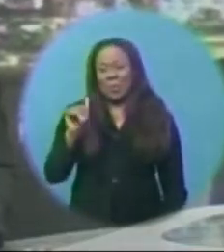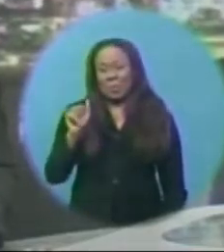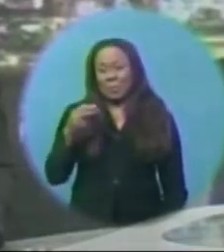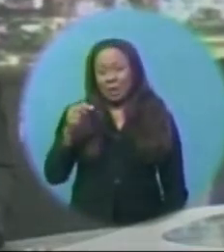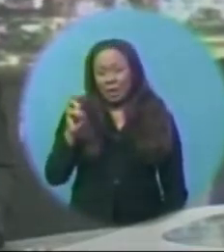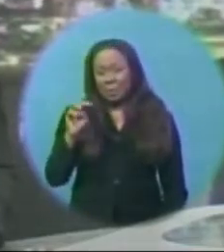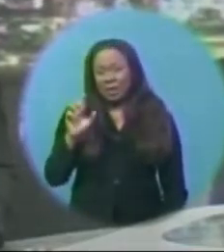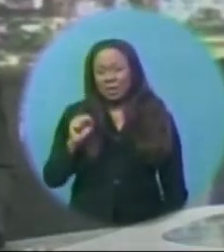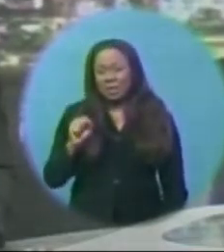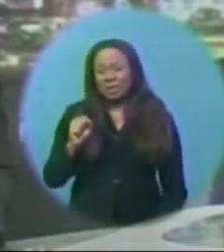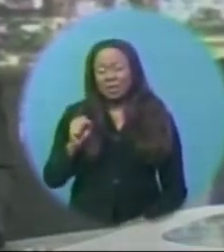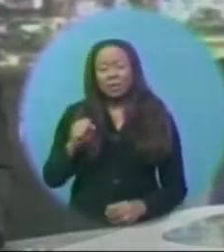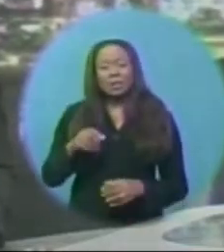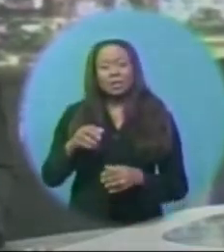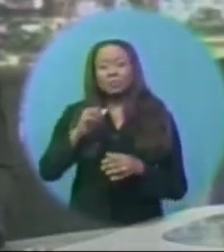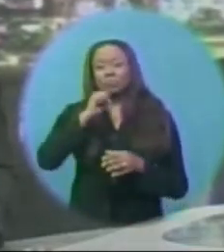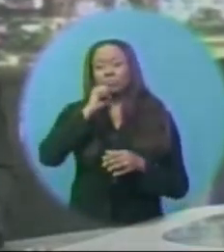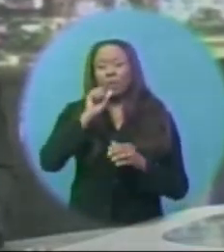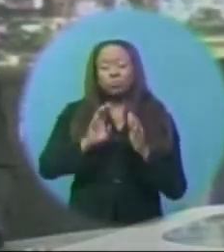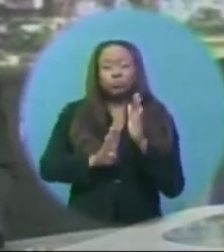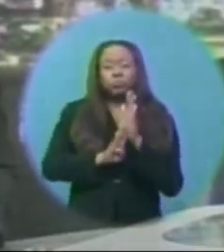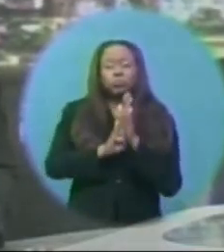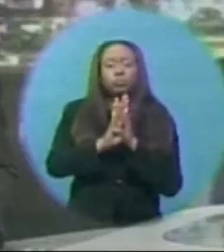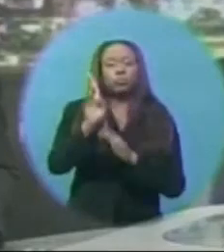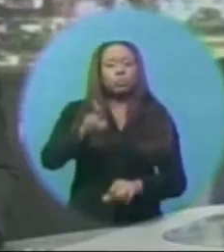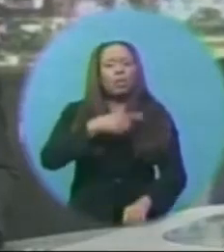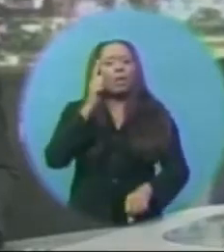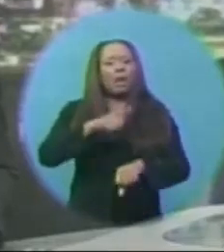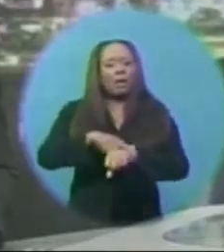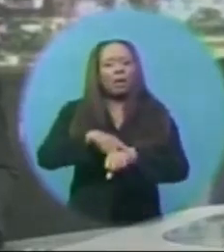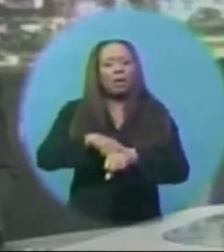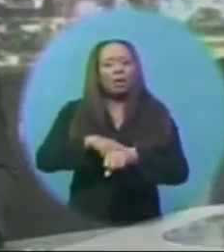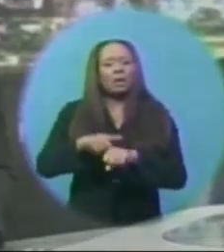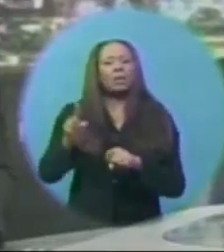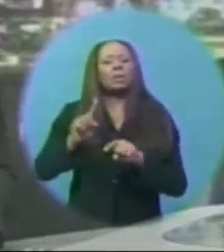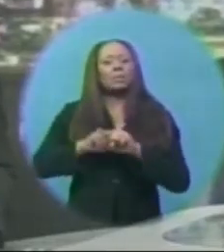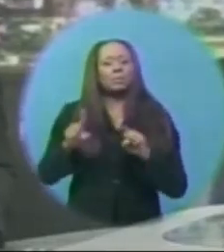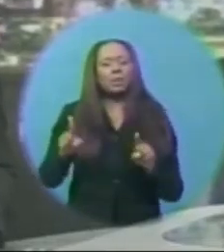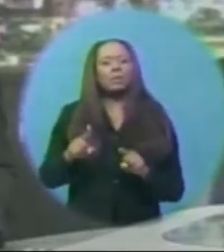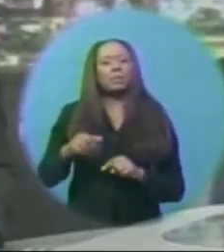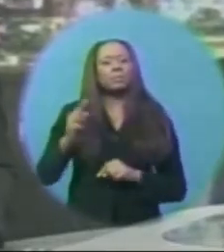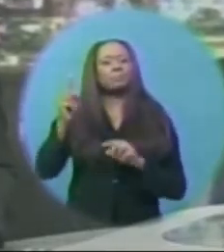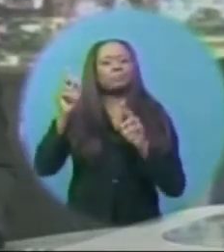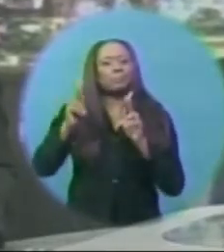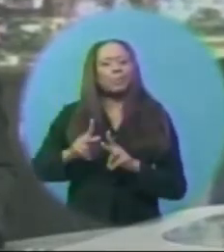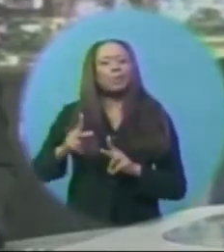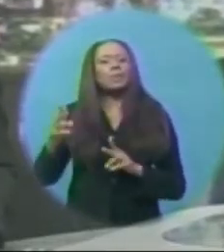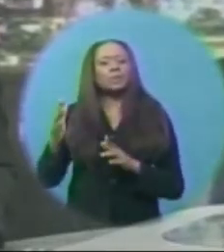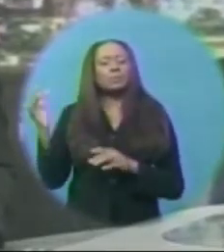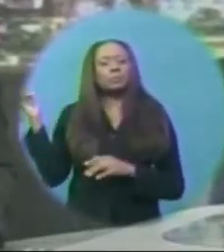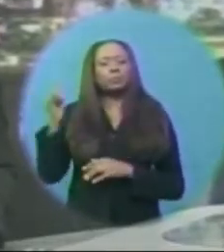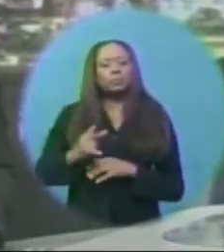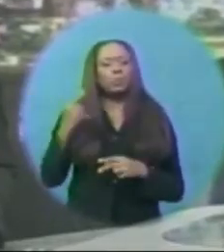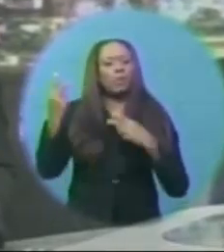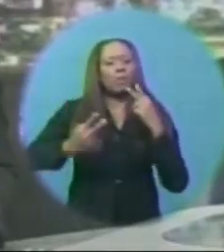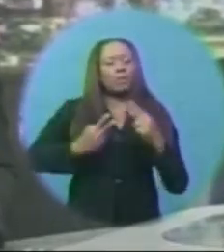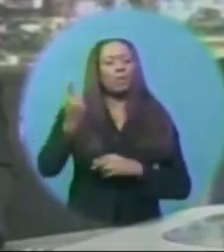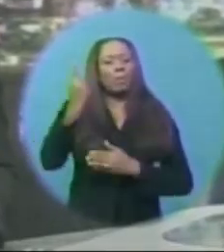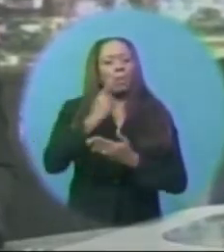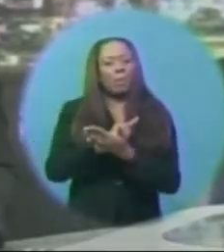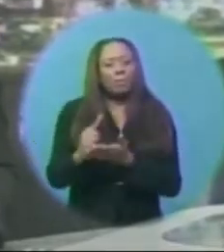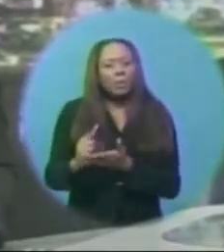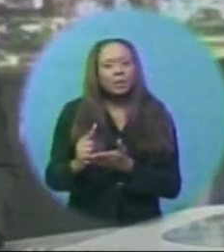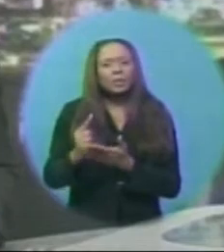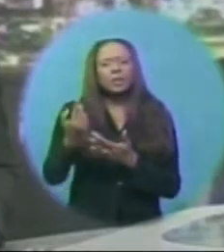by Fabian Valencia, a senior economist in the IMF's Western Hemisphere Department, has ended a one-week visit to the Bahamas,